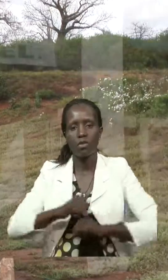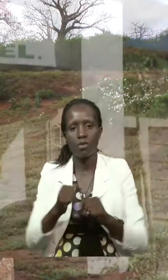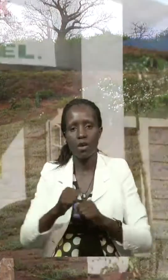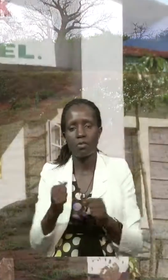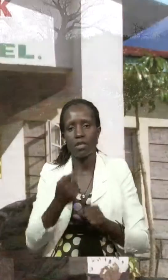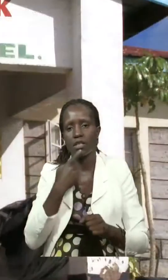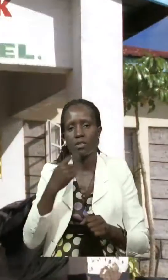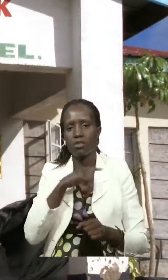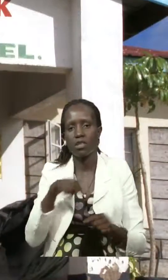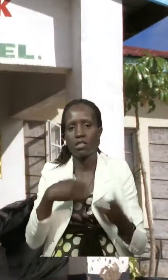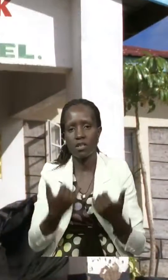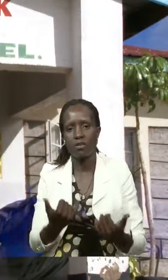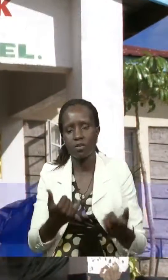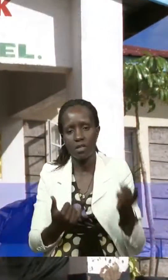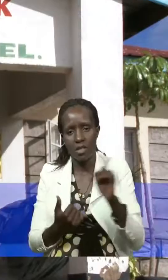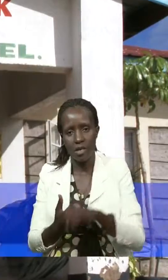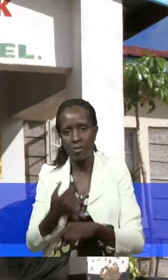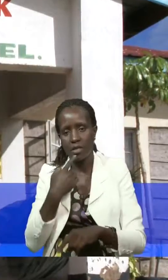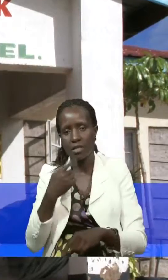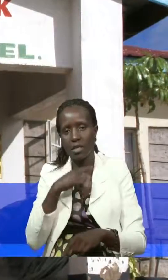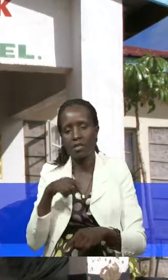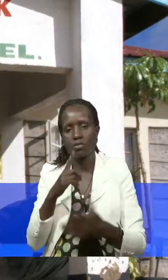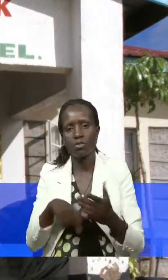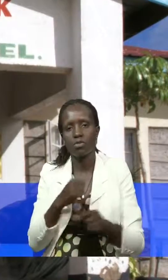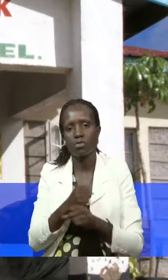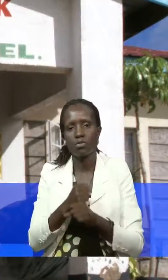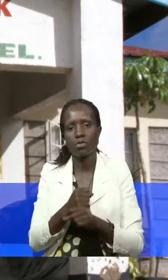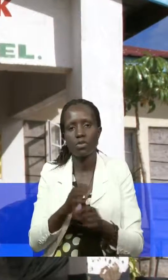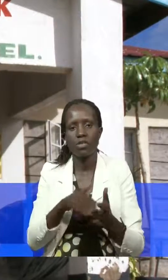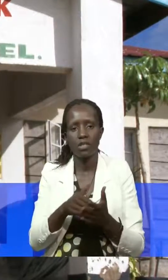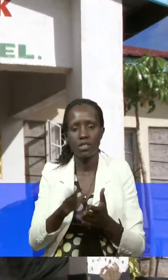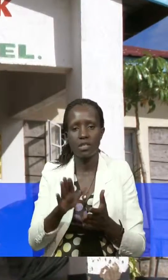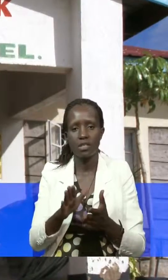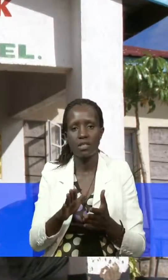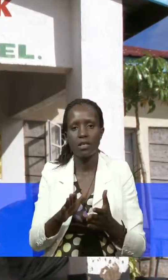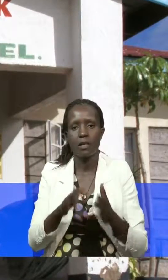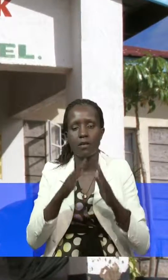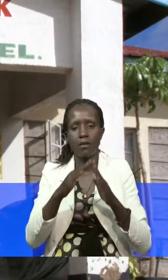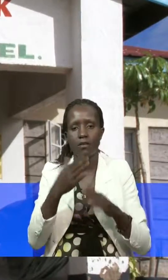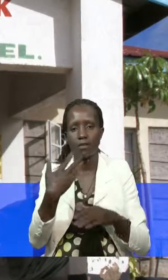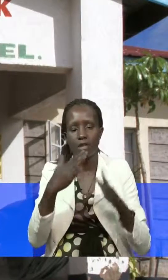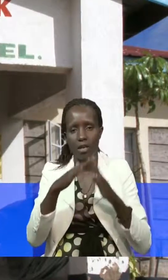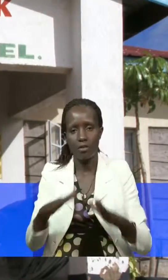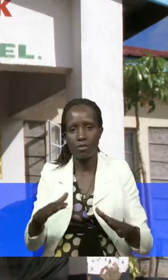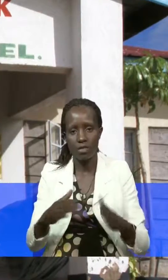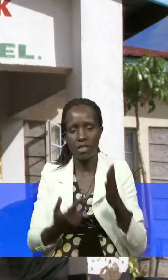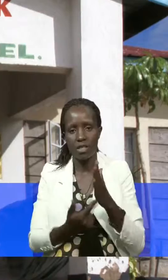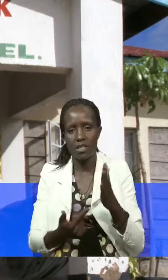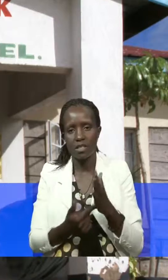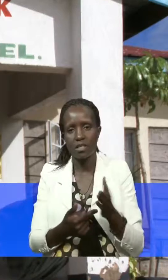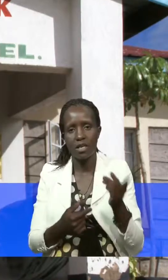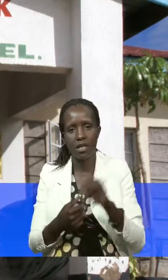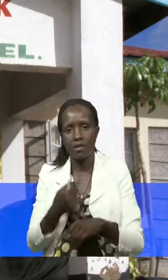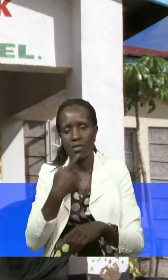were happy about it, and they told us that now they will come on site and tell us what to do. So they sent us the Green Earth technicians who came and